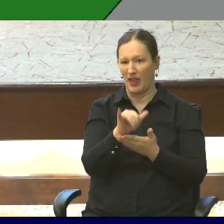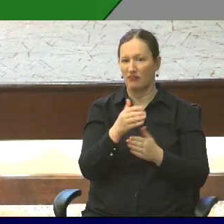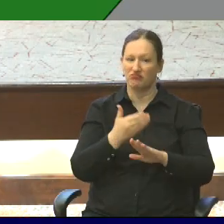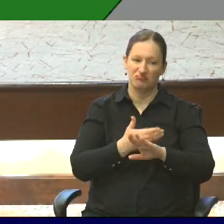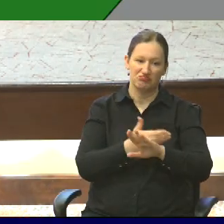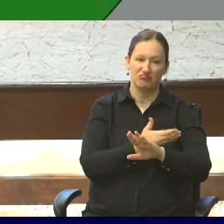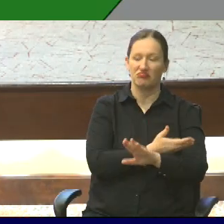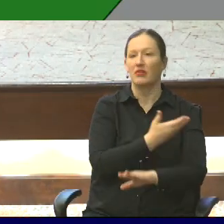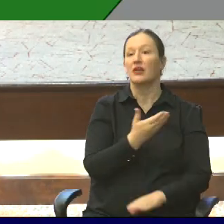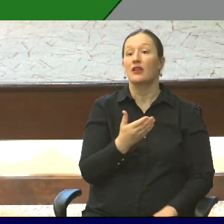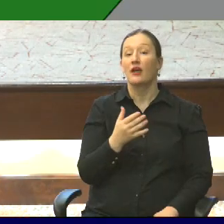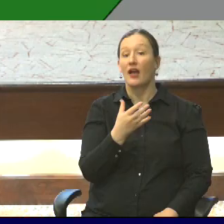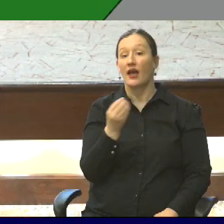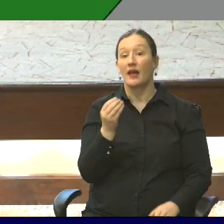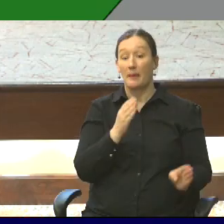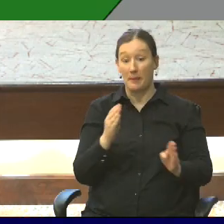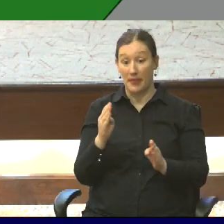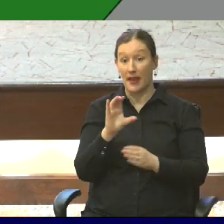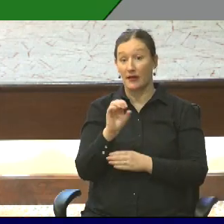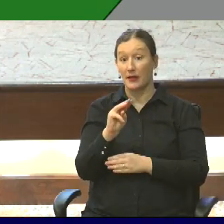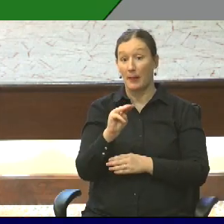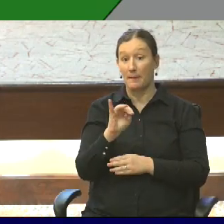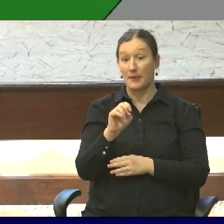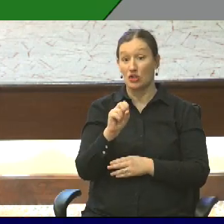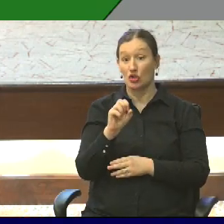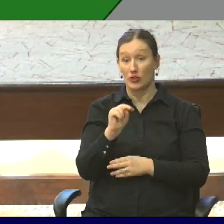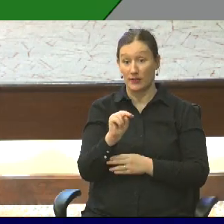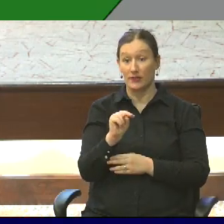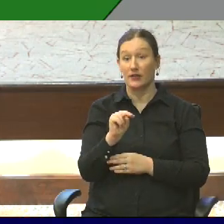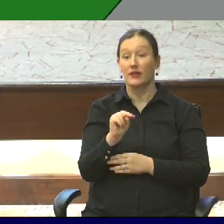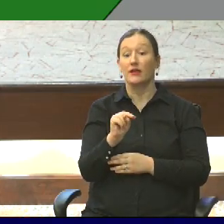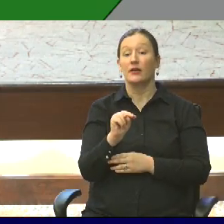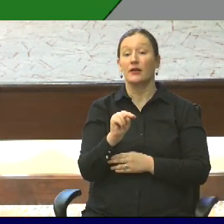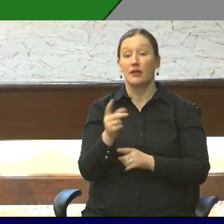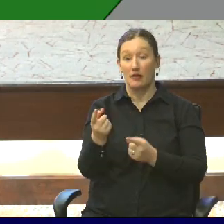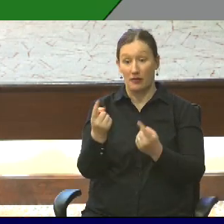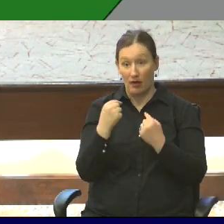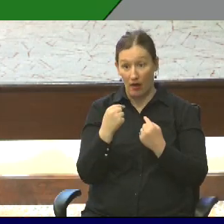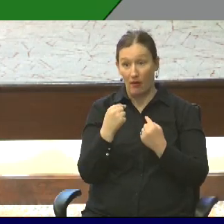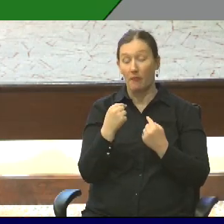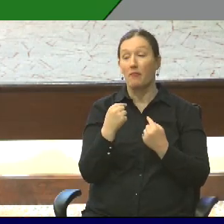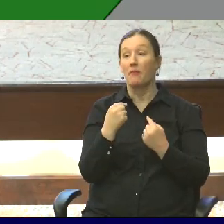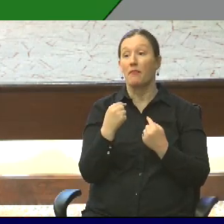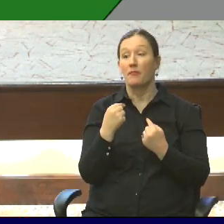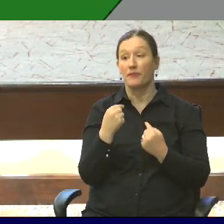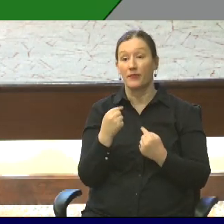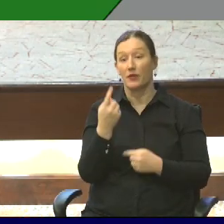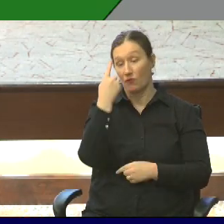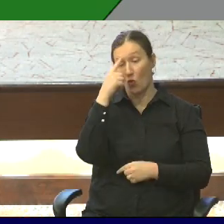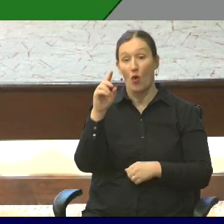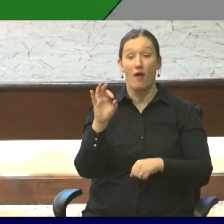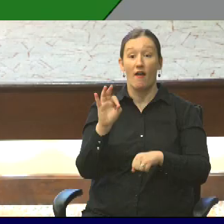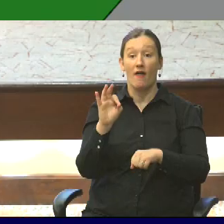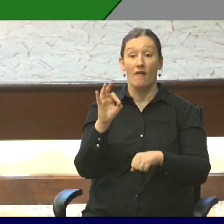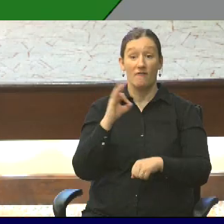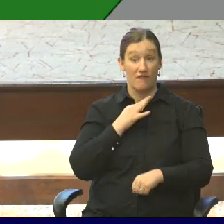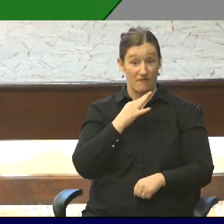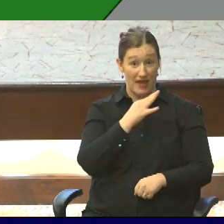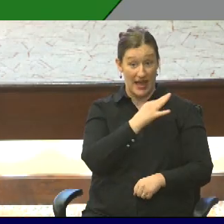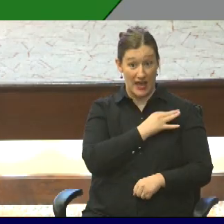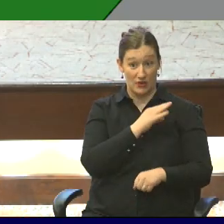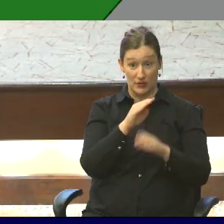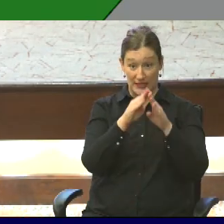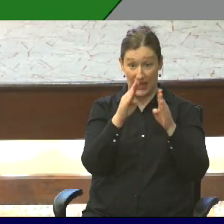we did have 2 of the homeowners in the faculty housing, which is land that's owned by Baylor, but the homes are owned